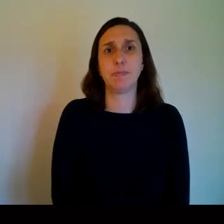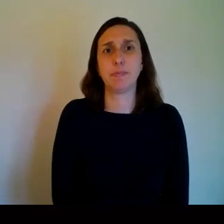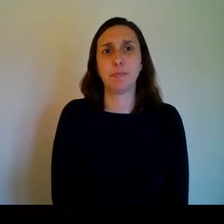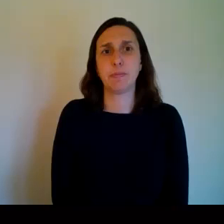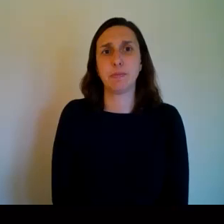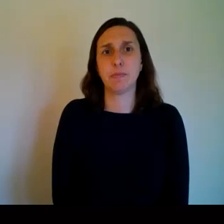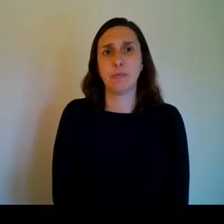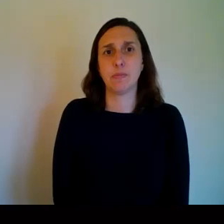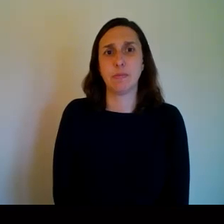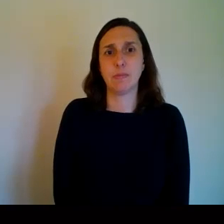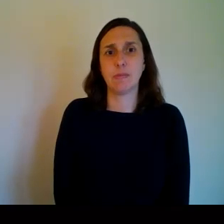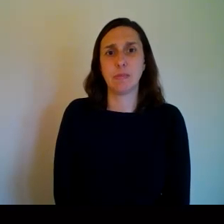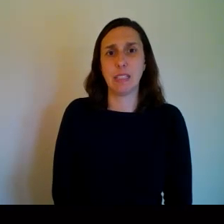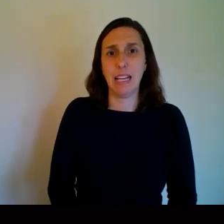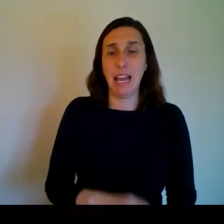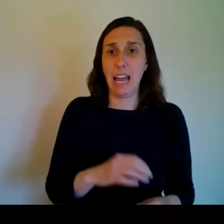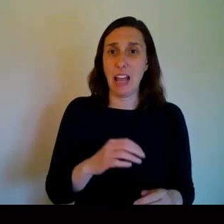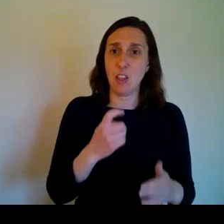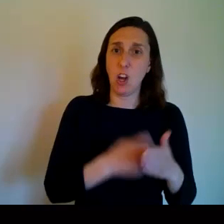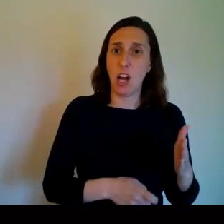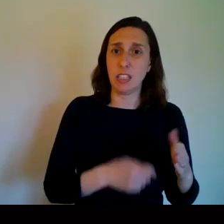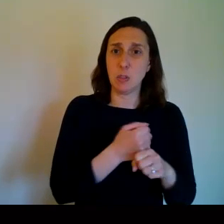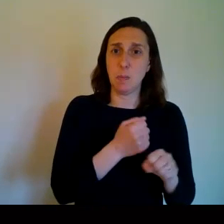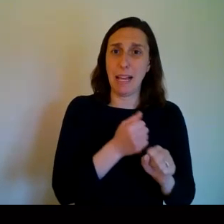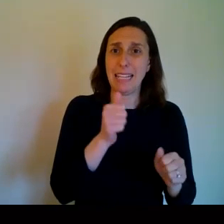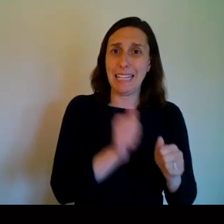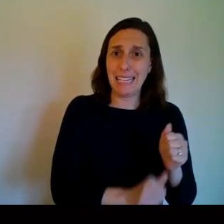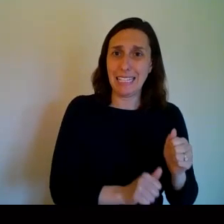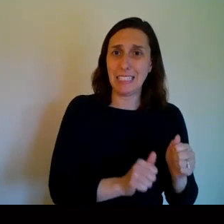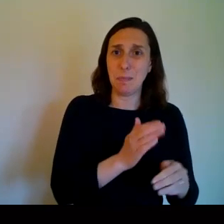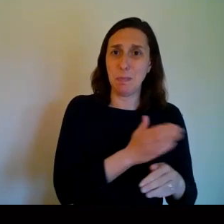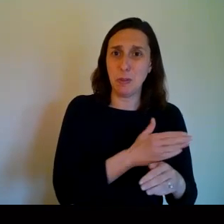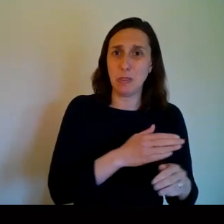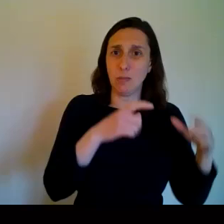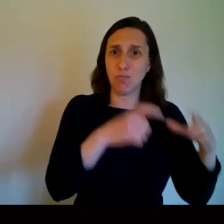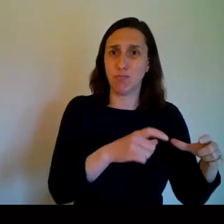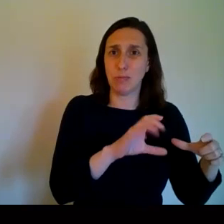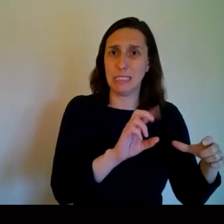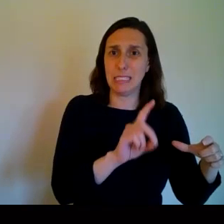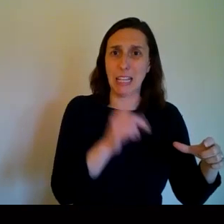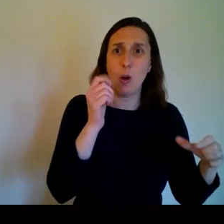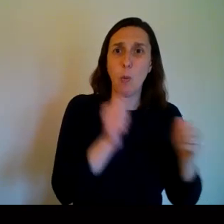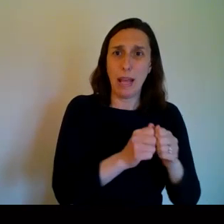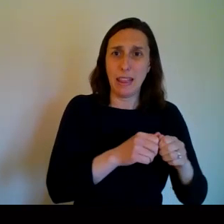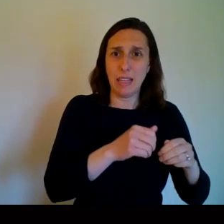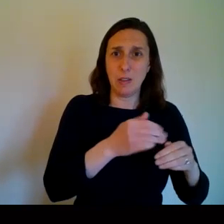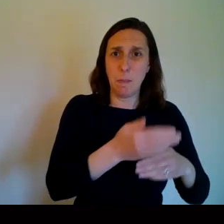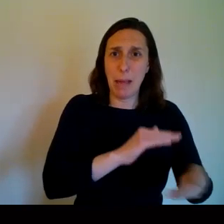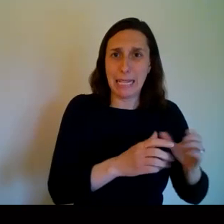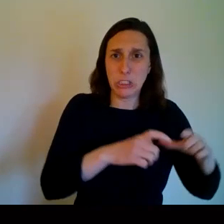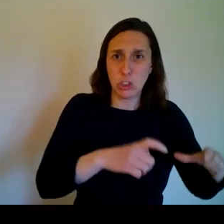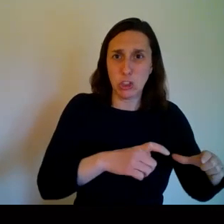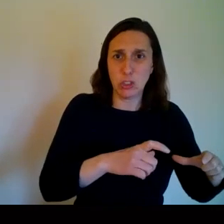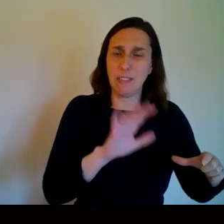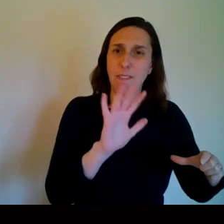And the cost to produce each album with packaging is $5. So